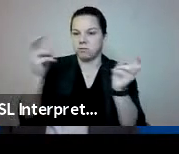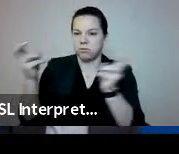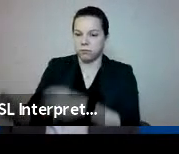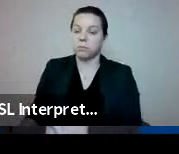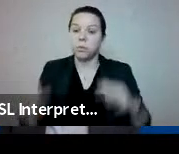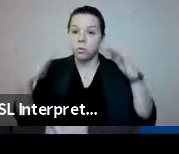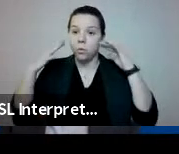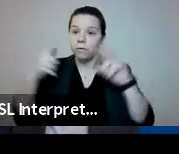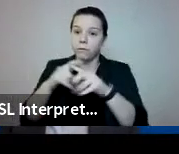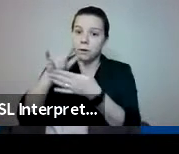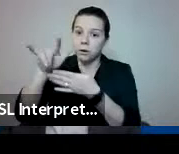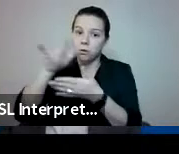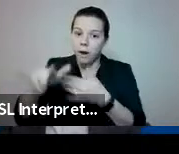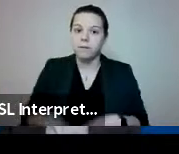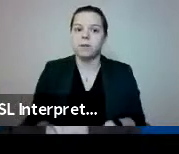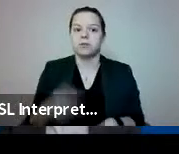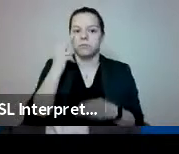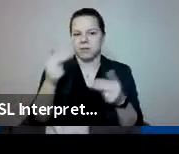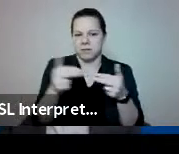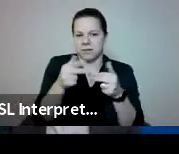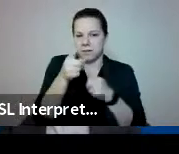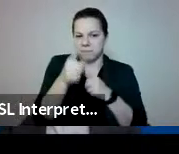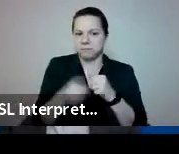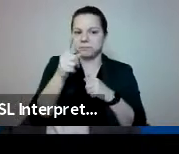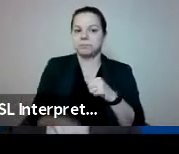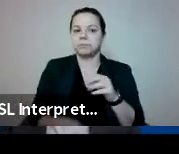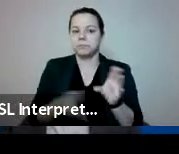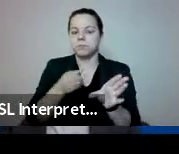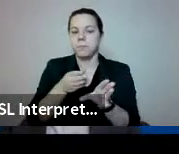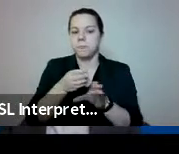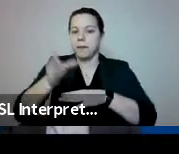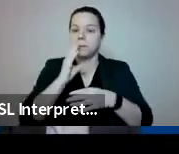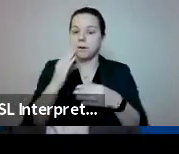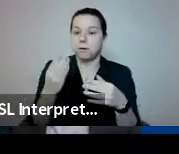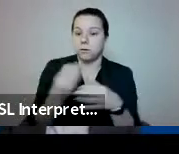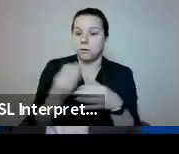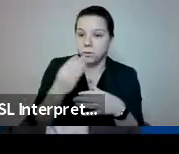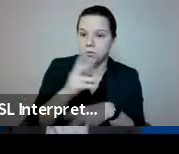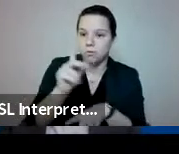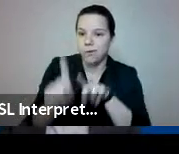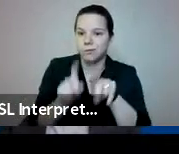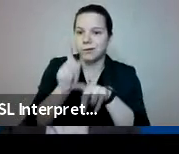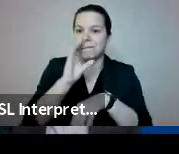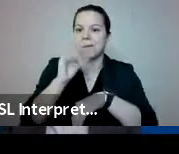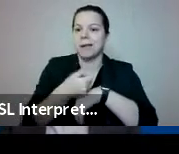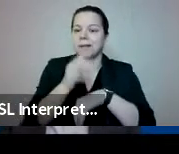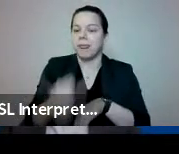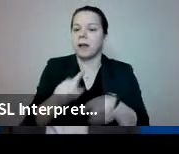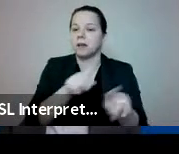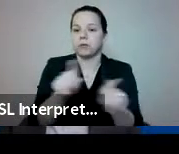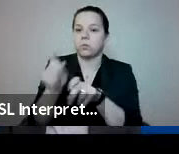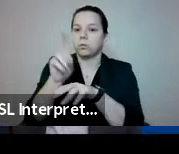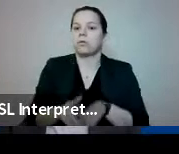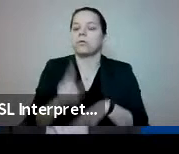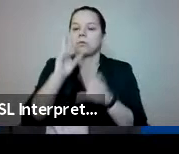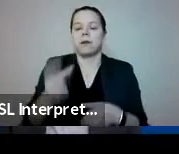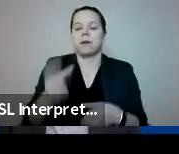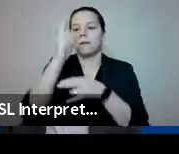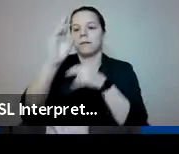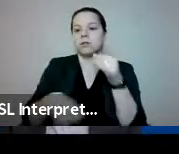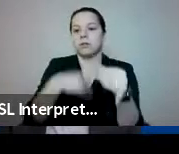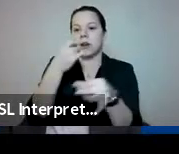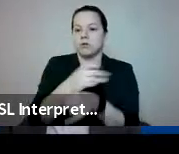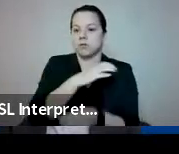from aircraft, as shown on the slide. The main annoyance questions used in the questionnaire were based on recommendations by the International Commission